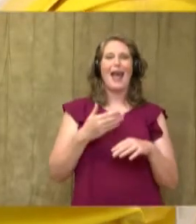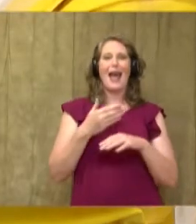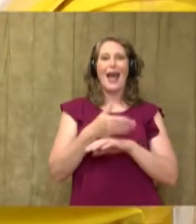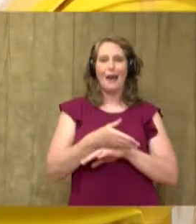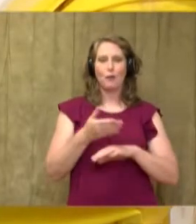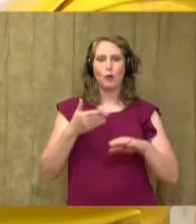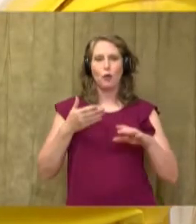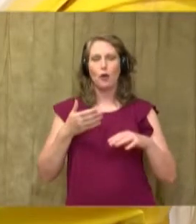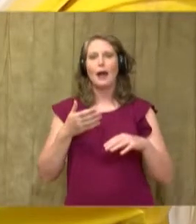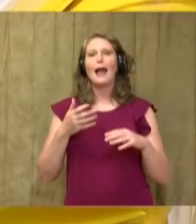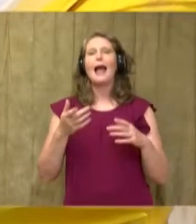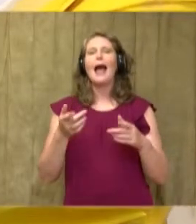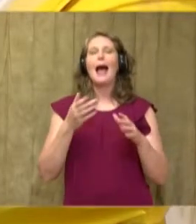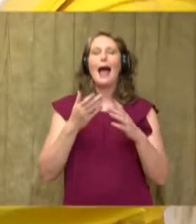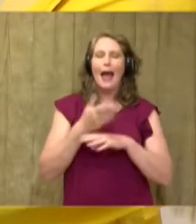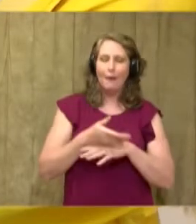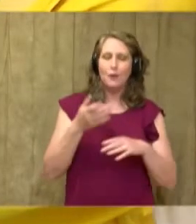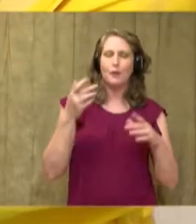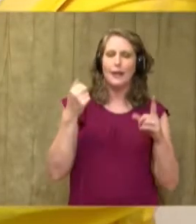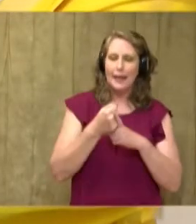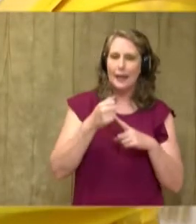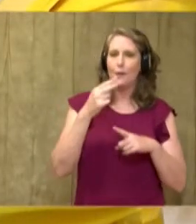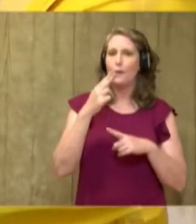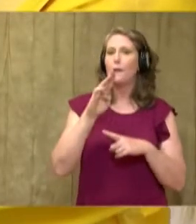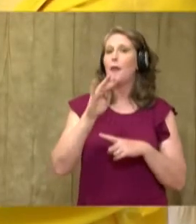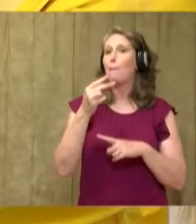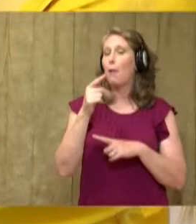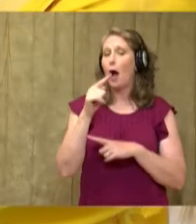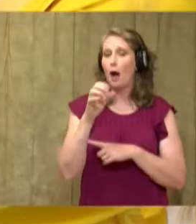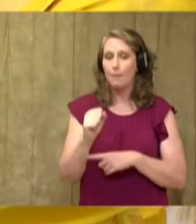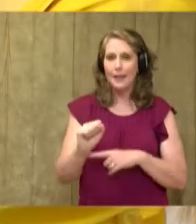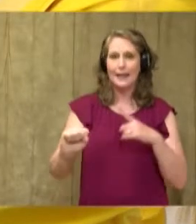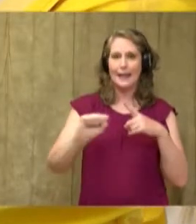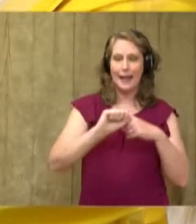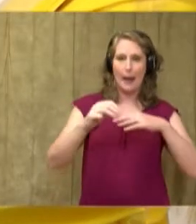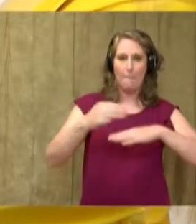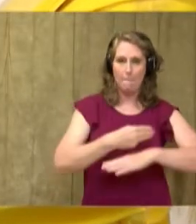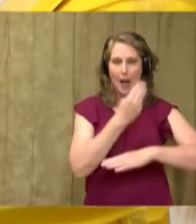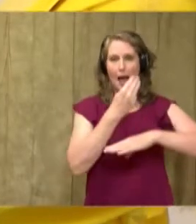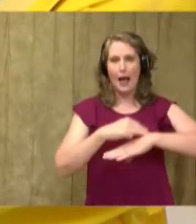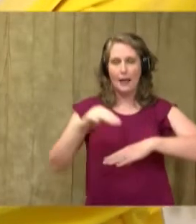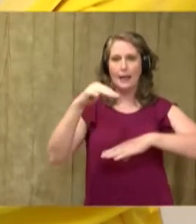Bahamas, Hurricane Andrew hit Florida south of Miami with winds up to